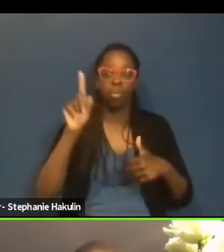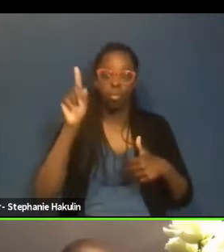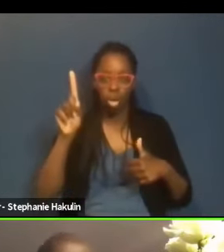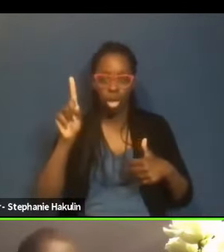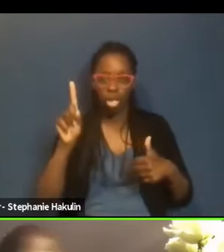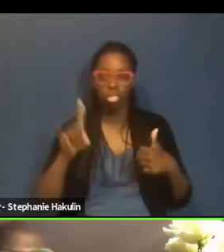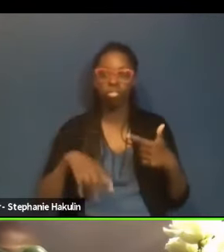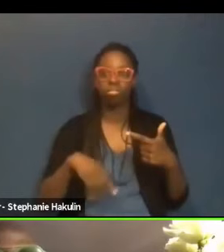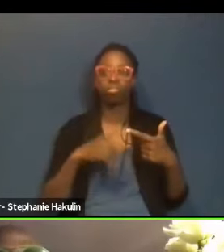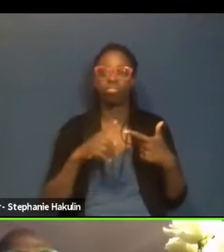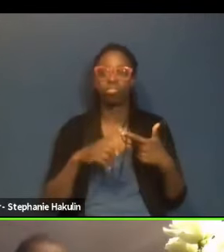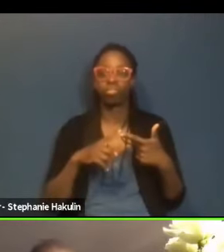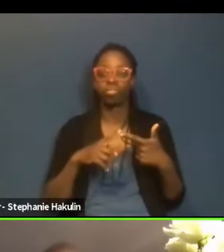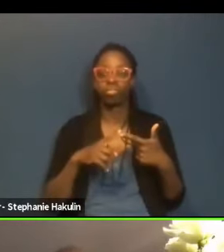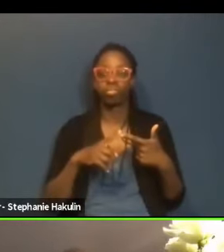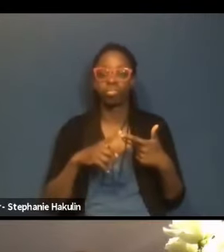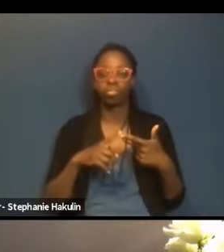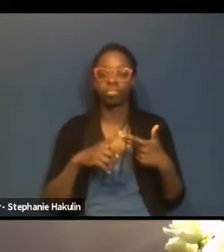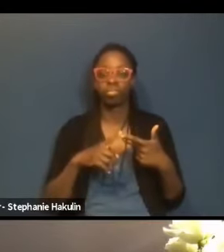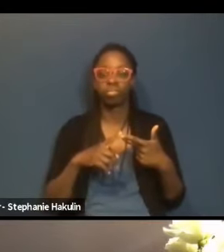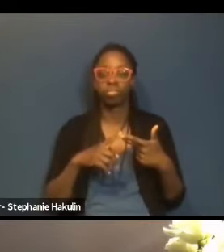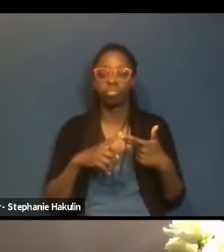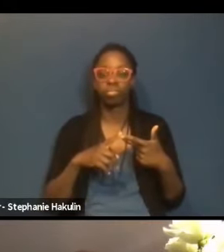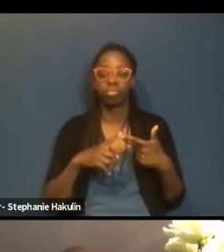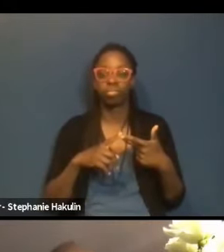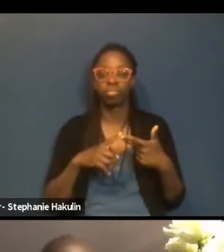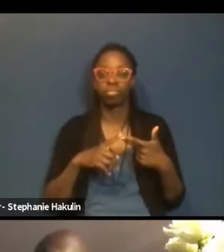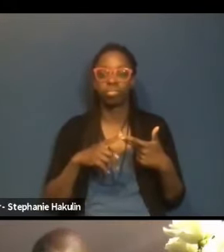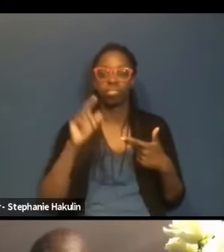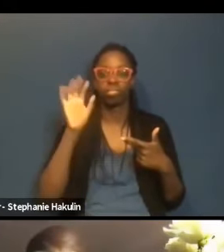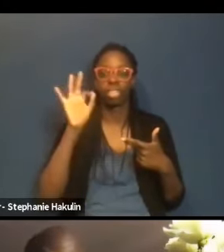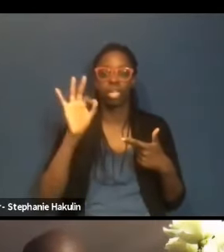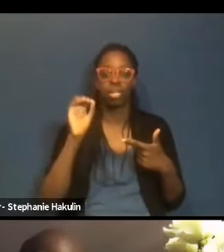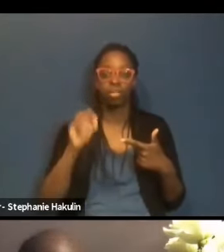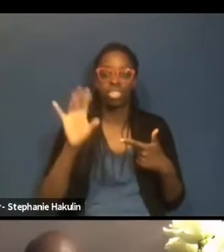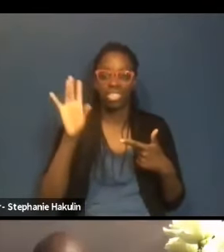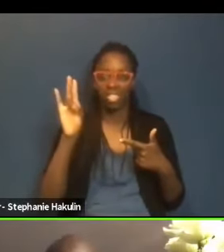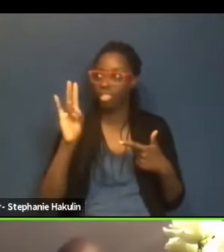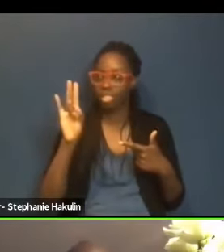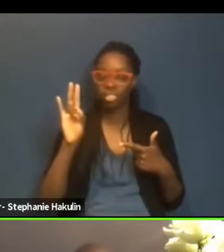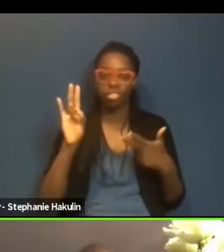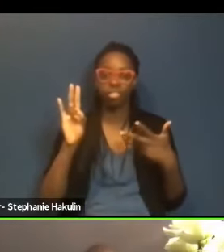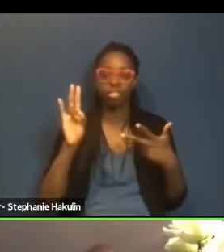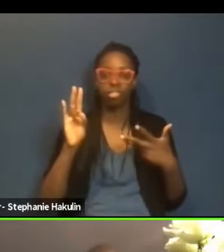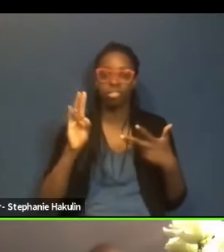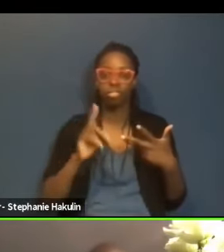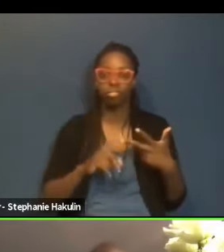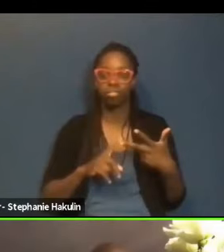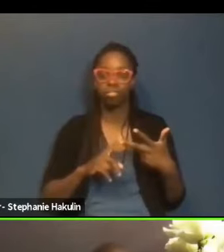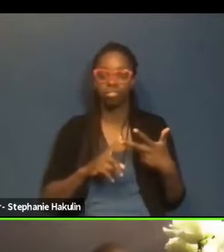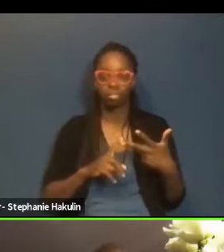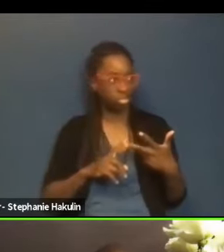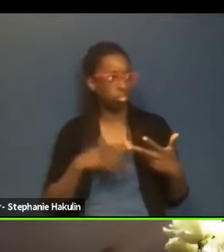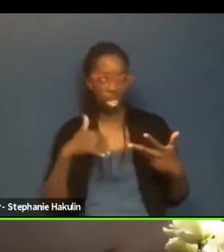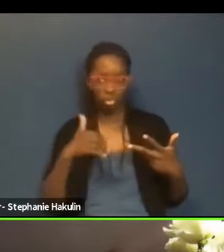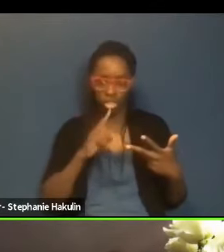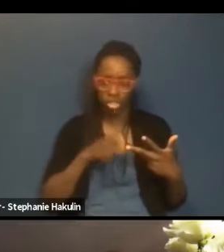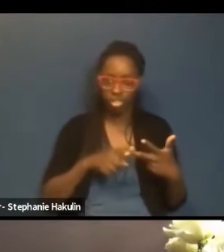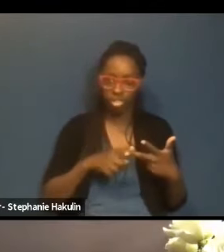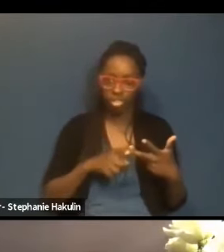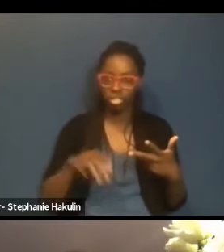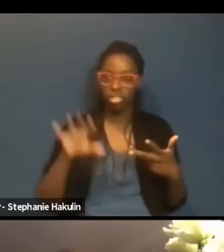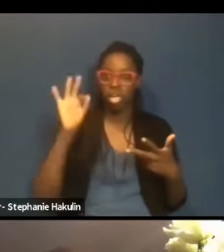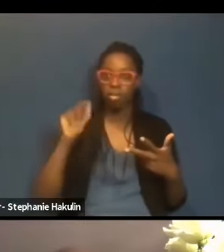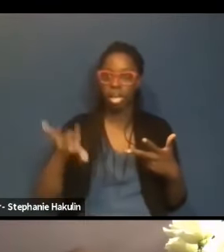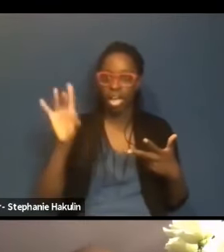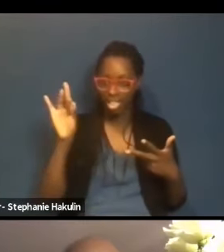go. A 9.7. Oh, word? A 9.8. You see me looking at the